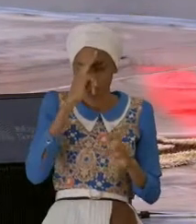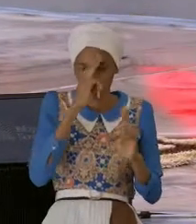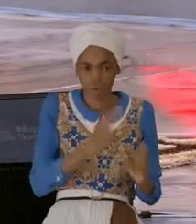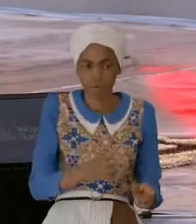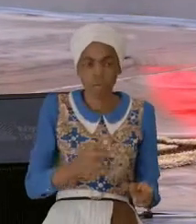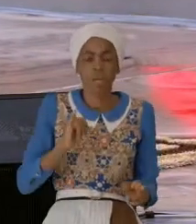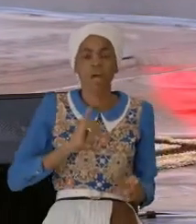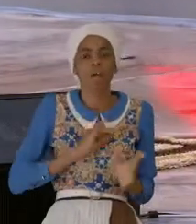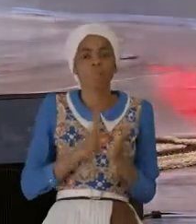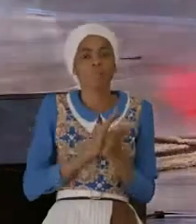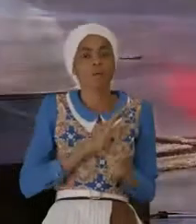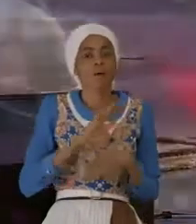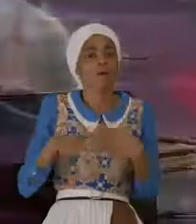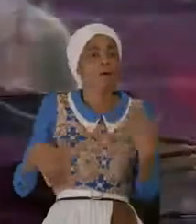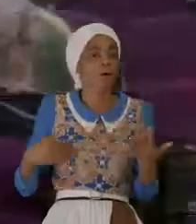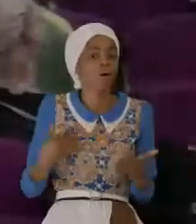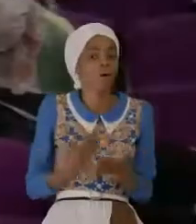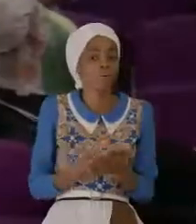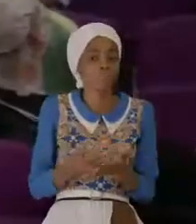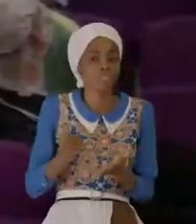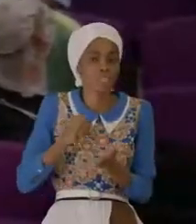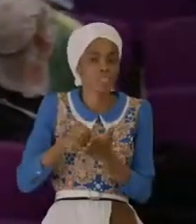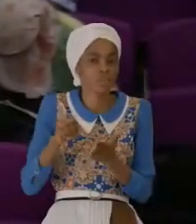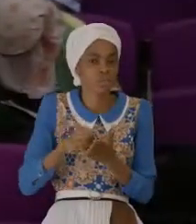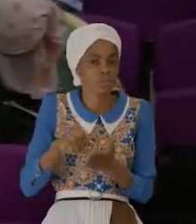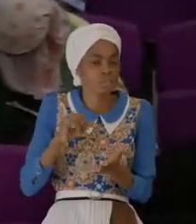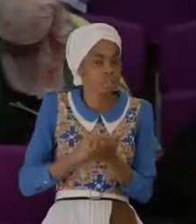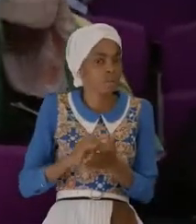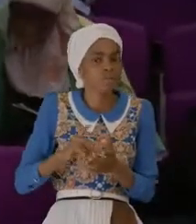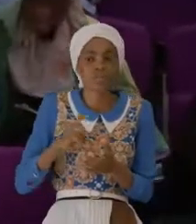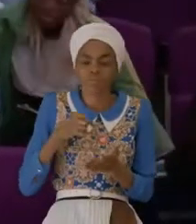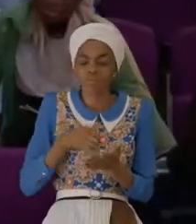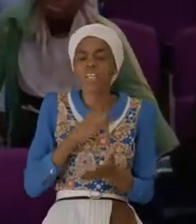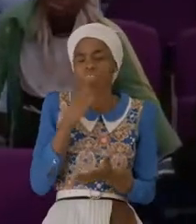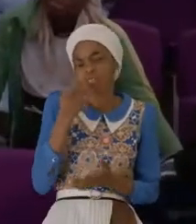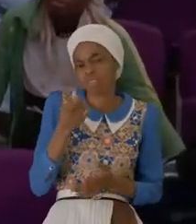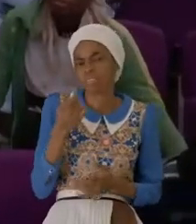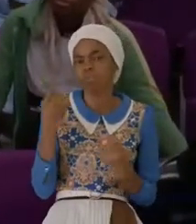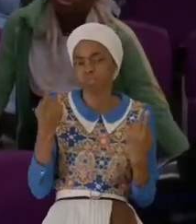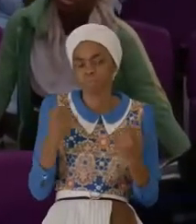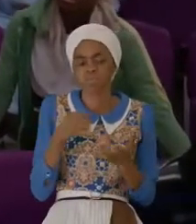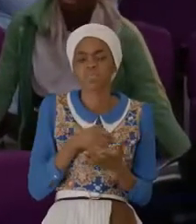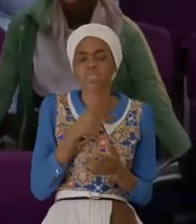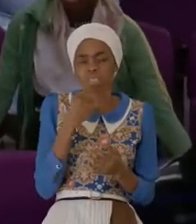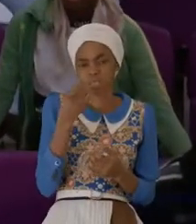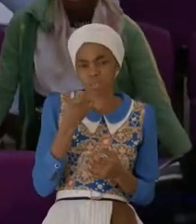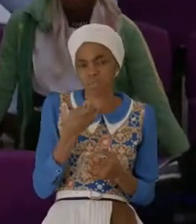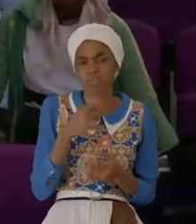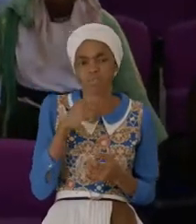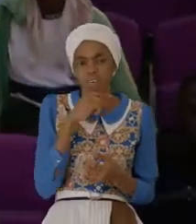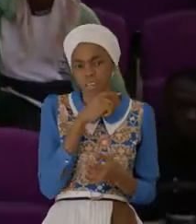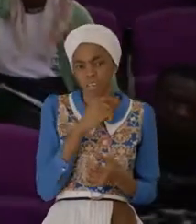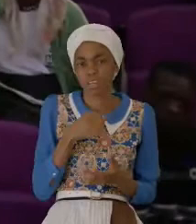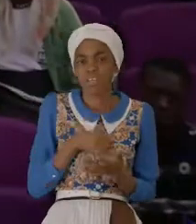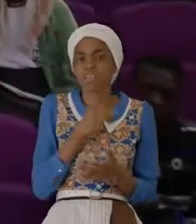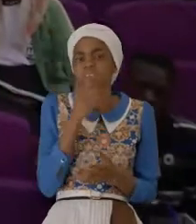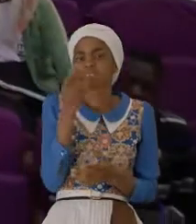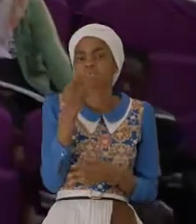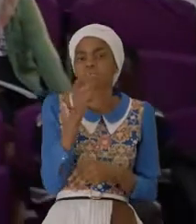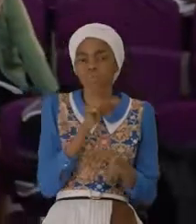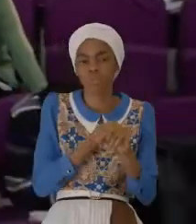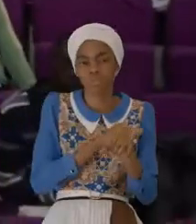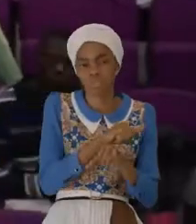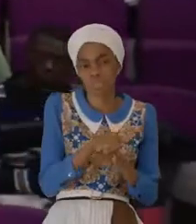excuses it's a little sinner it's a little lie it's a little deception